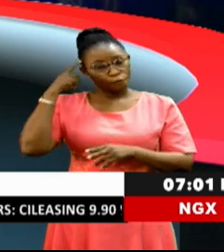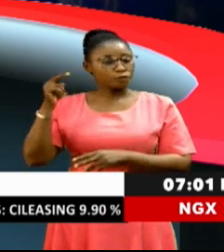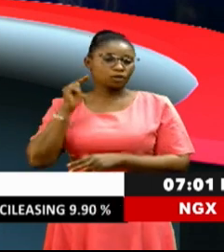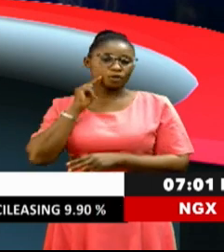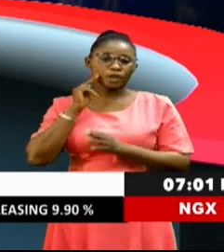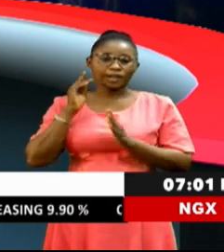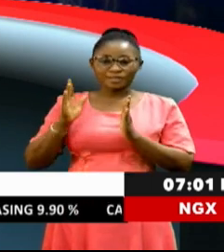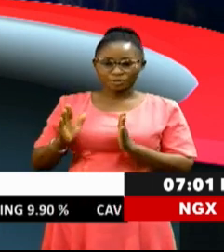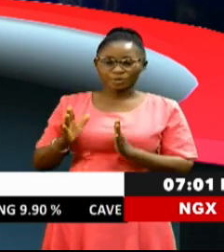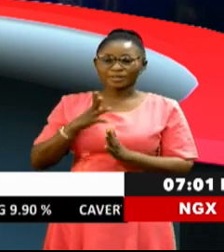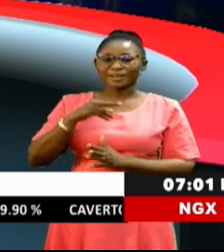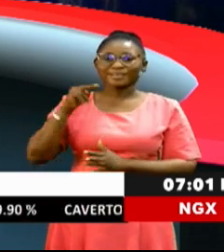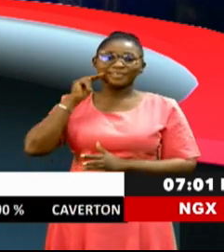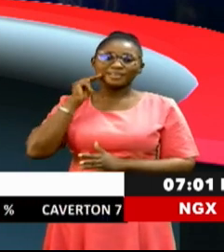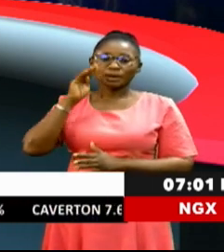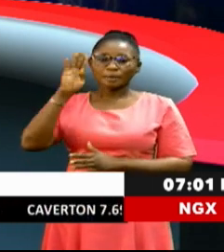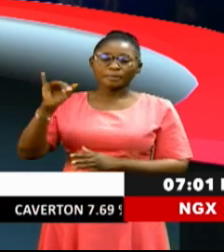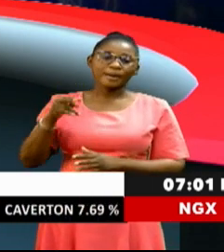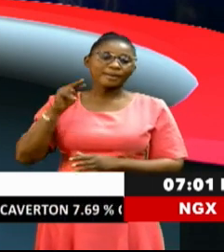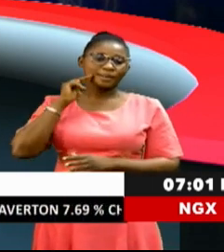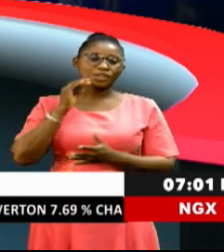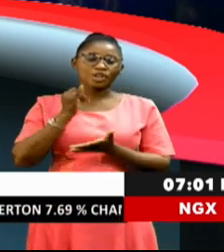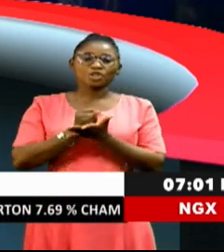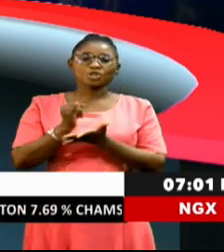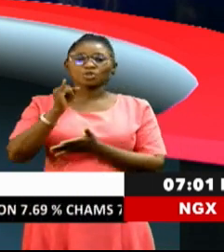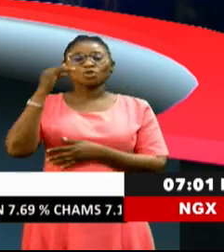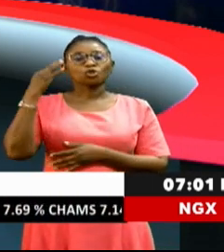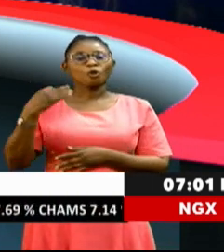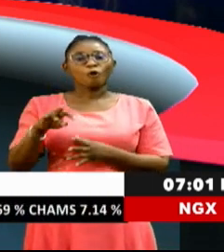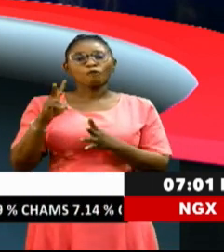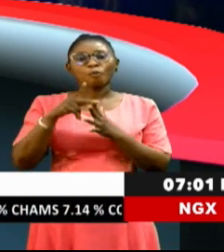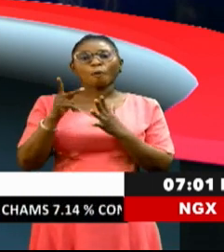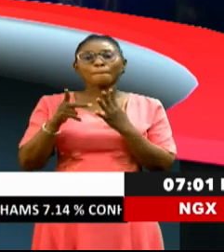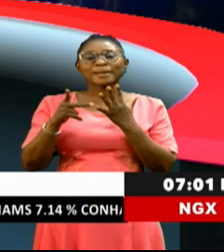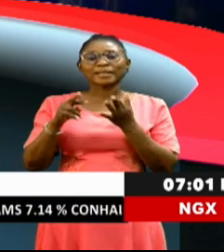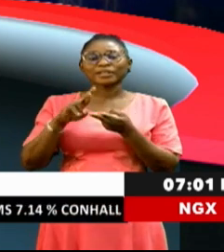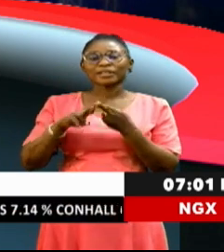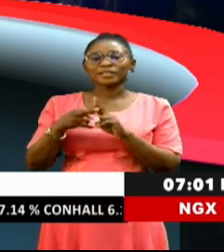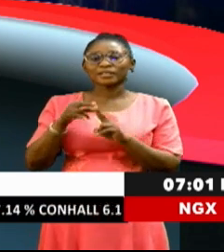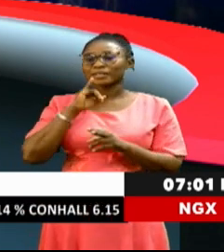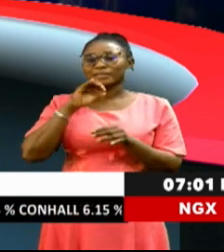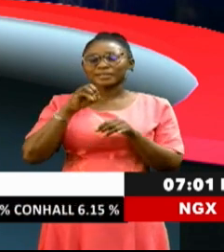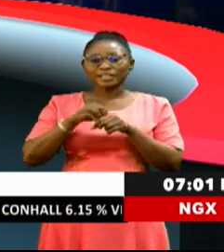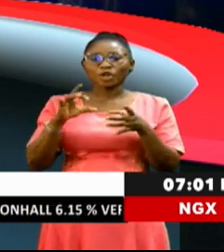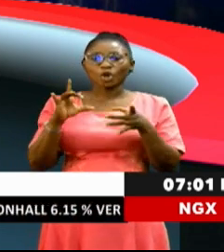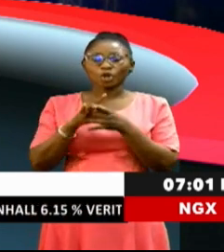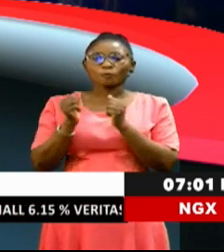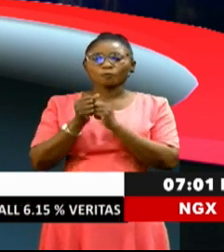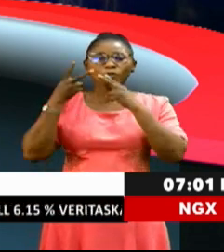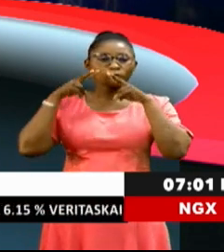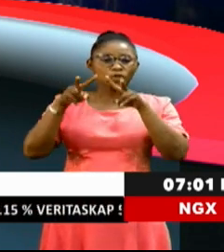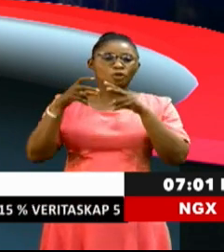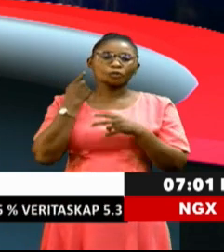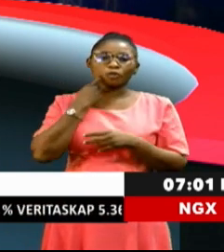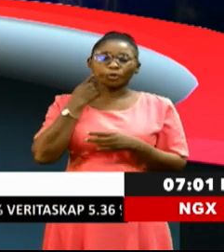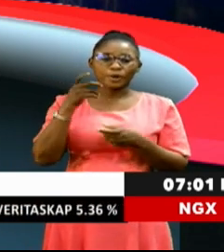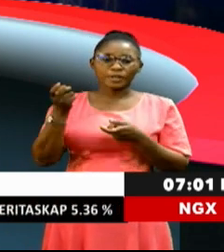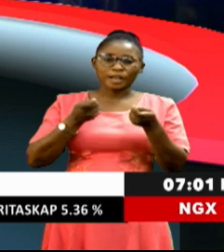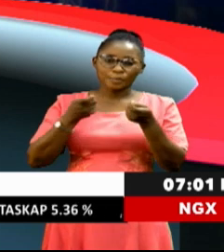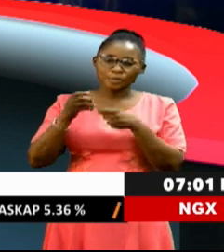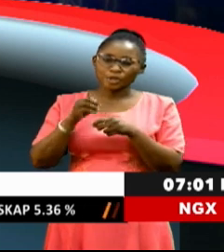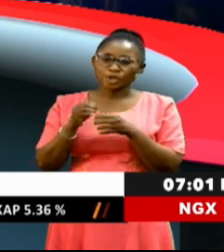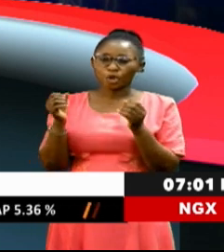and Nigeria by the Nigerian Institute of Public Relations is in line with the vision of the current administration,